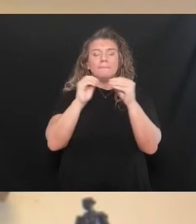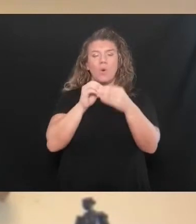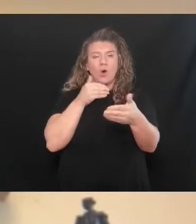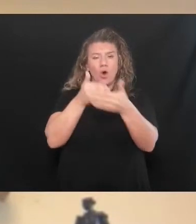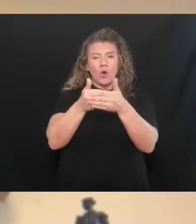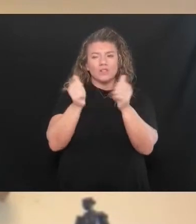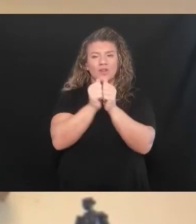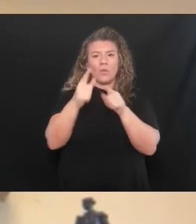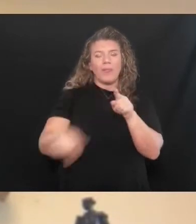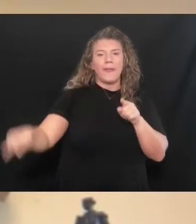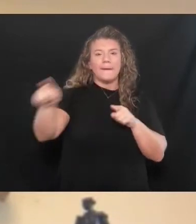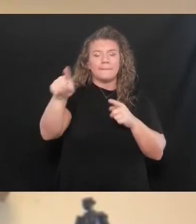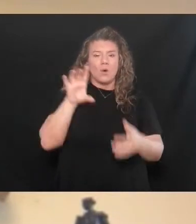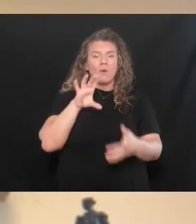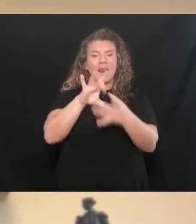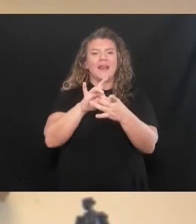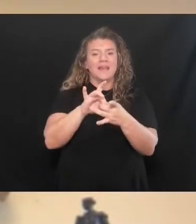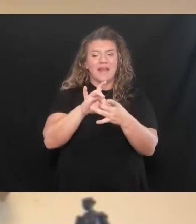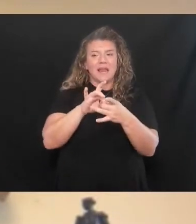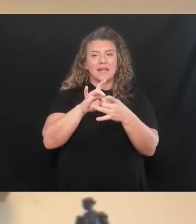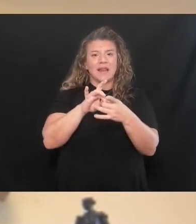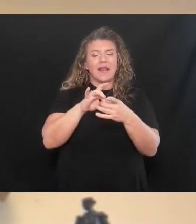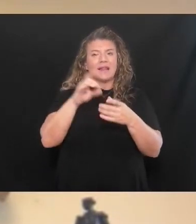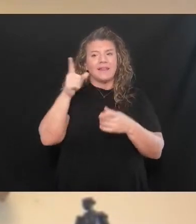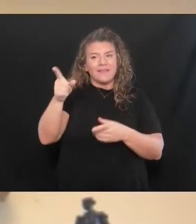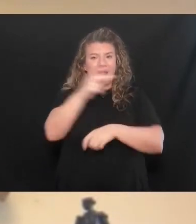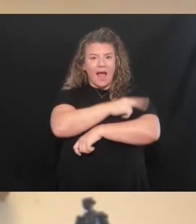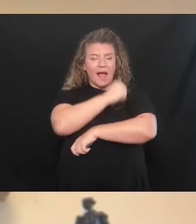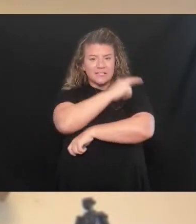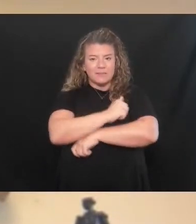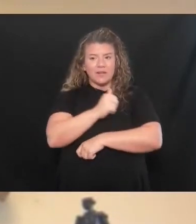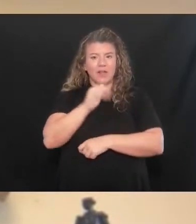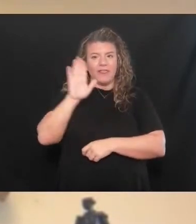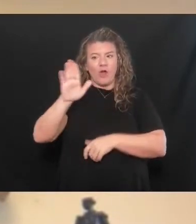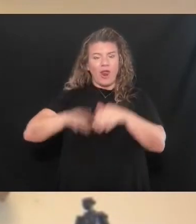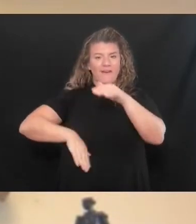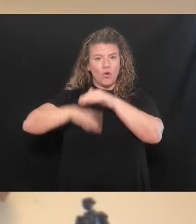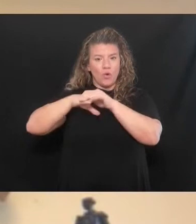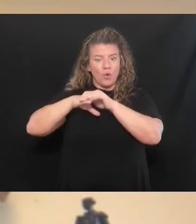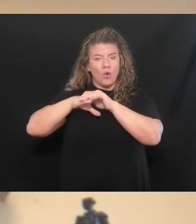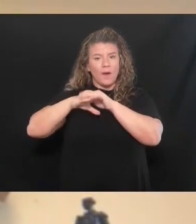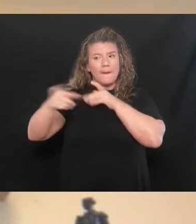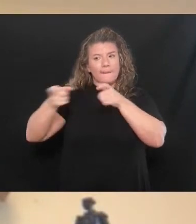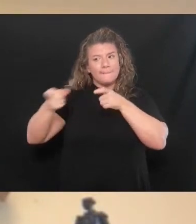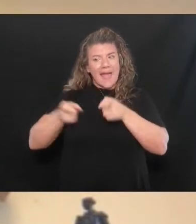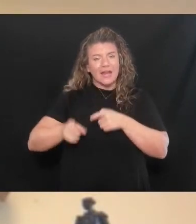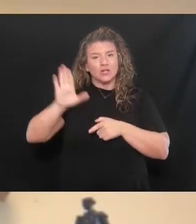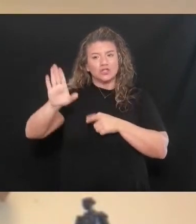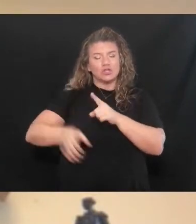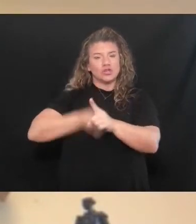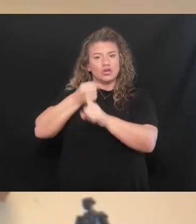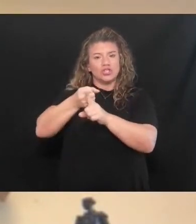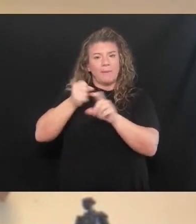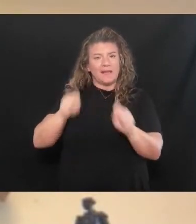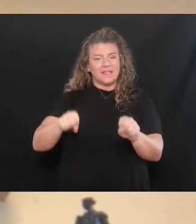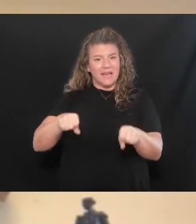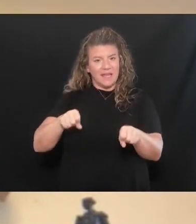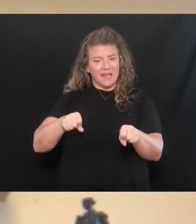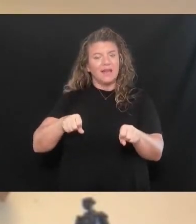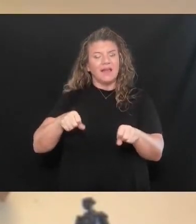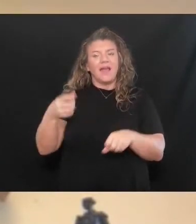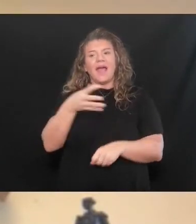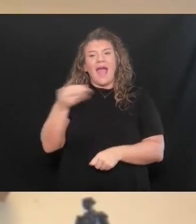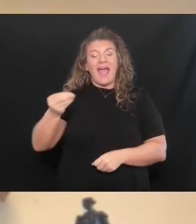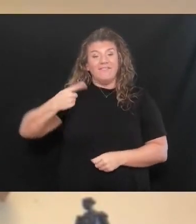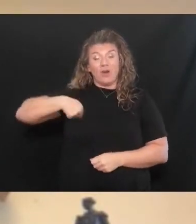them related to letting the hospitals at their level manage surge capacity, and then